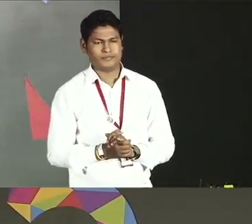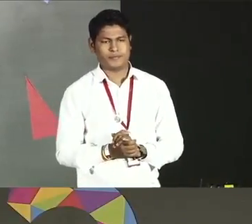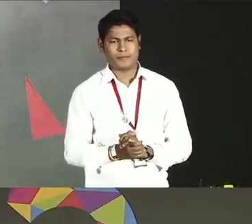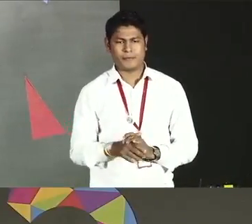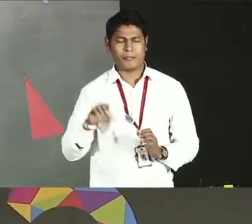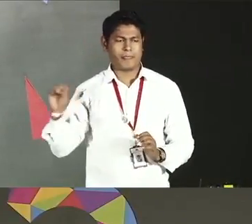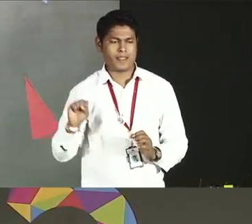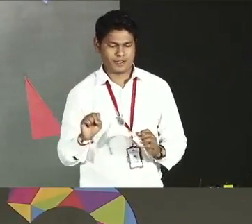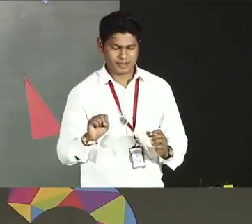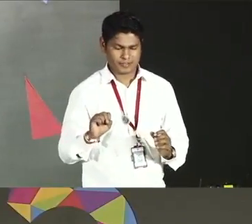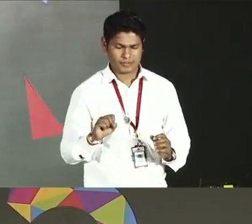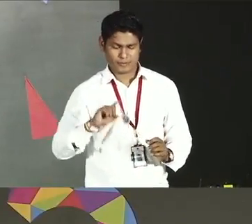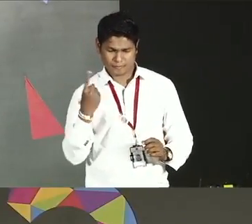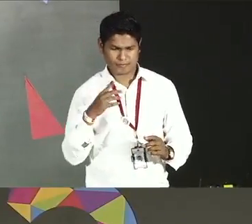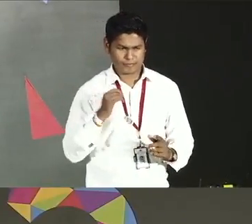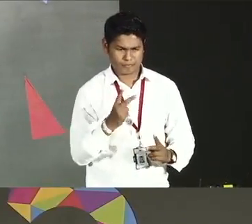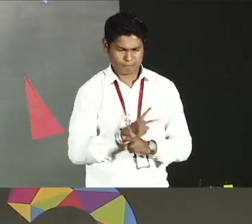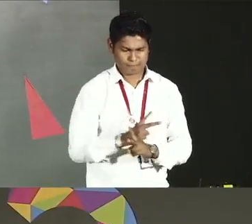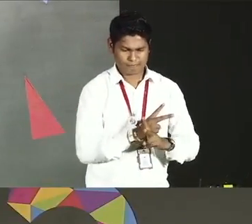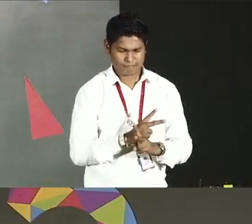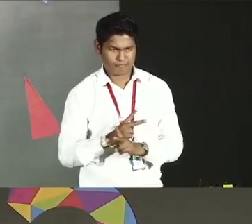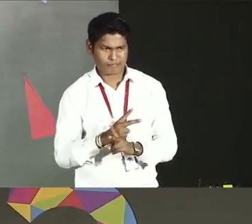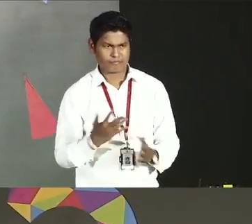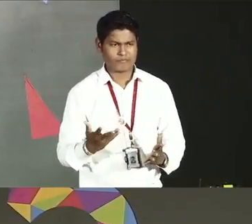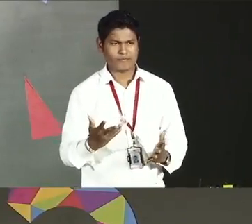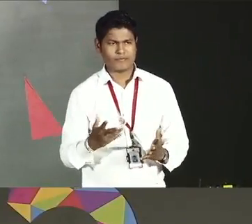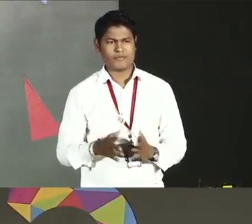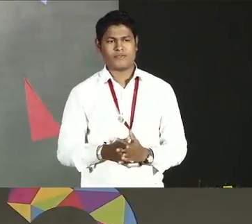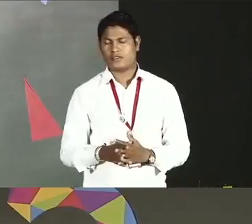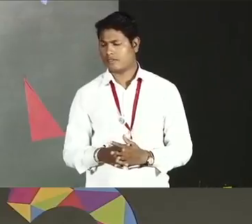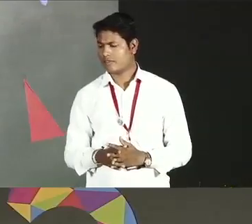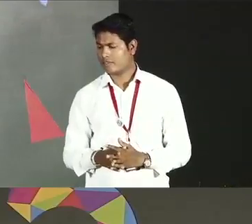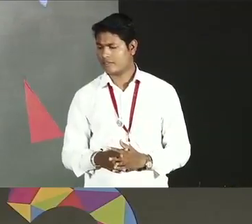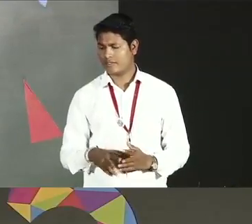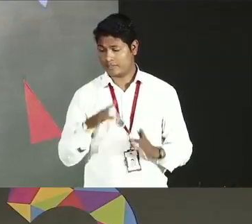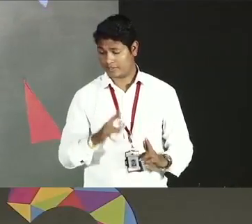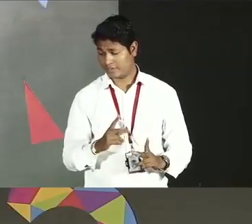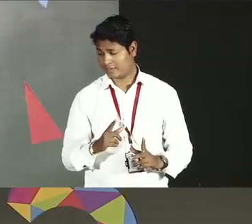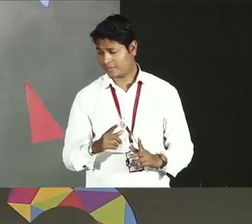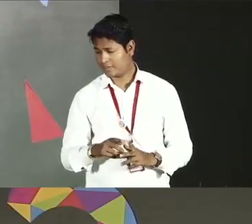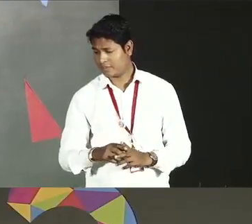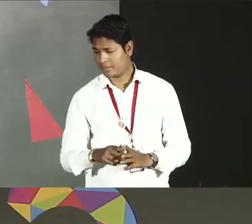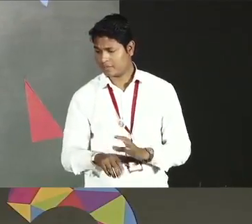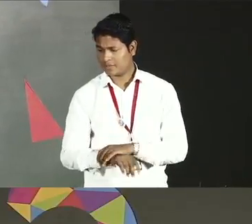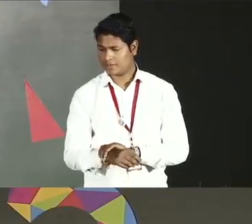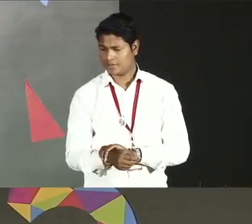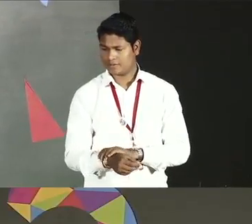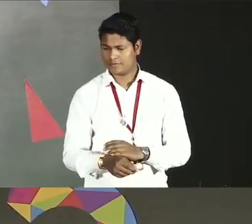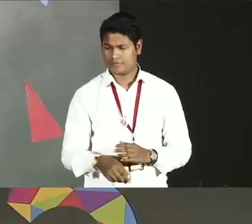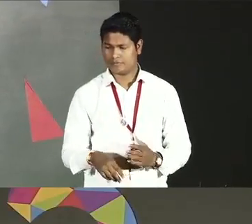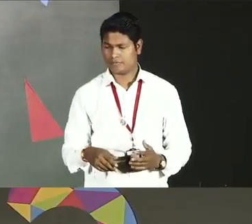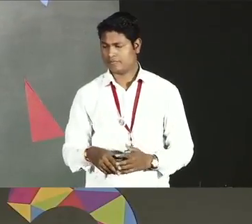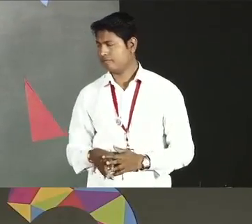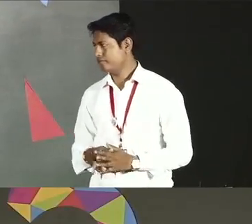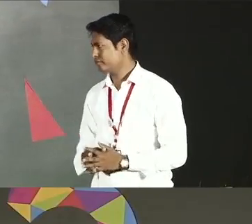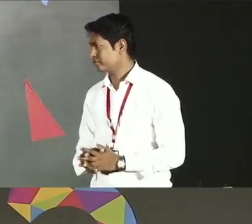it again and again. And Charlie's mother doesn't know what this means, but she thinks it means something, and she's right. The